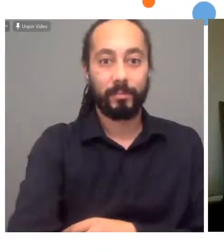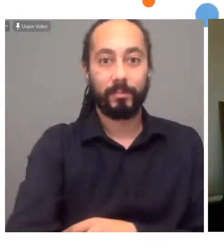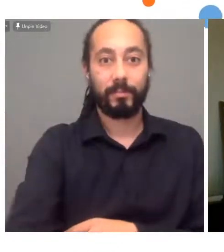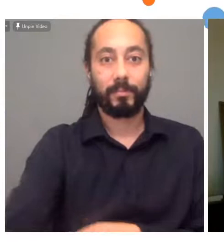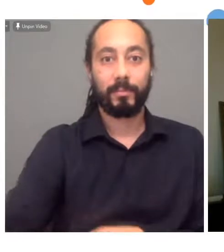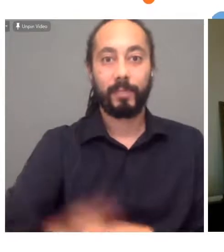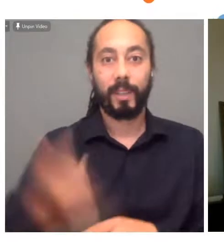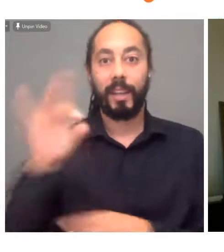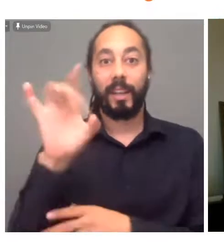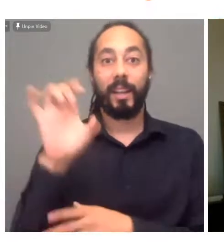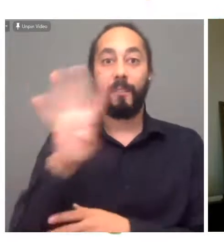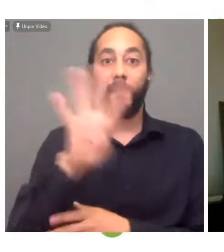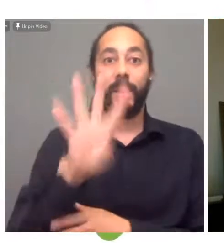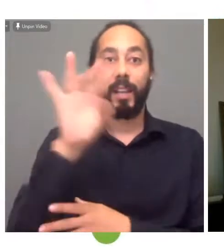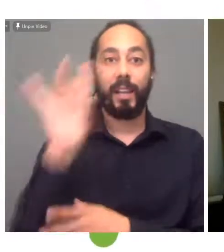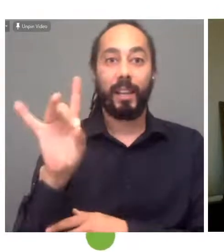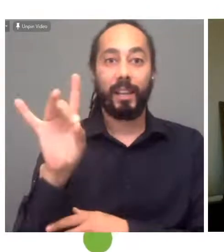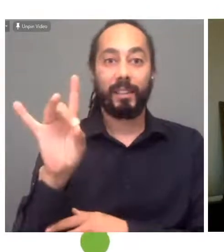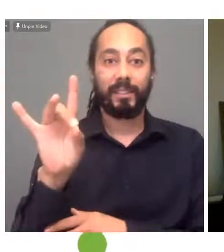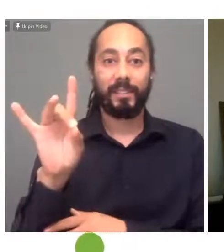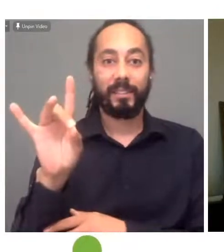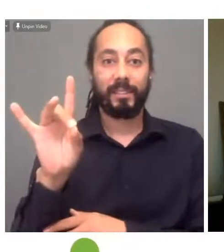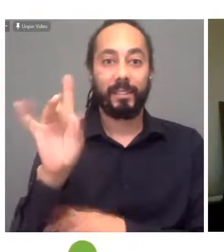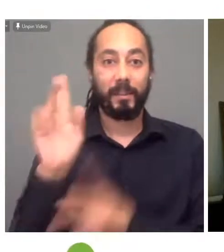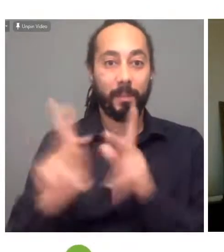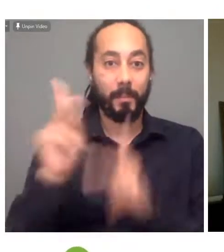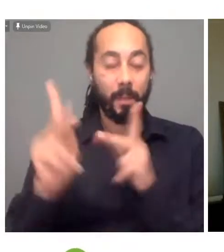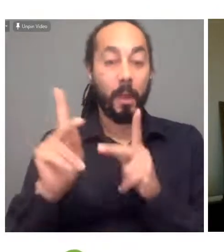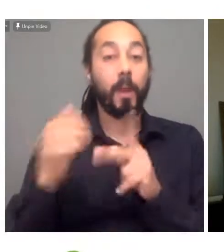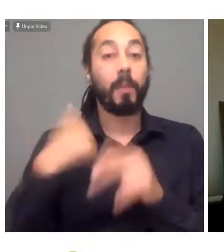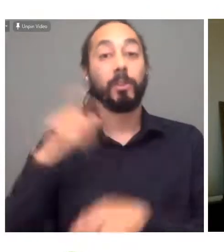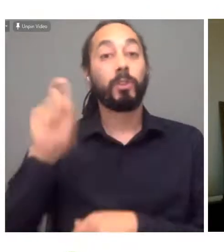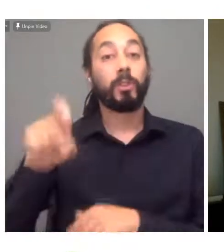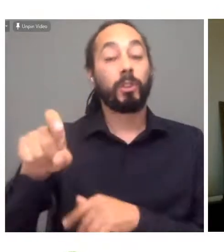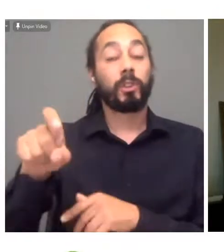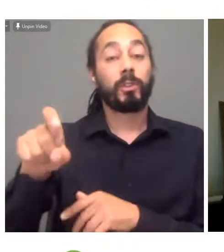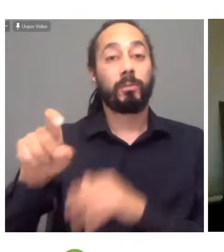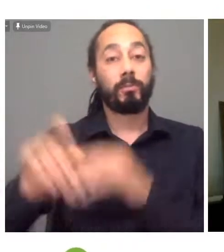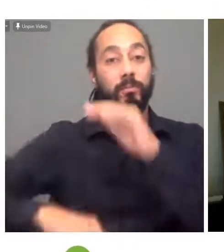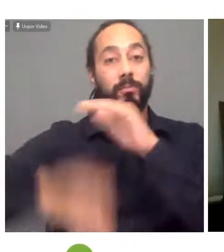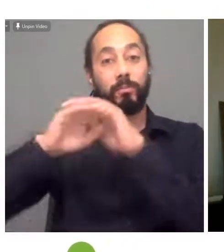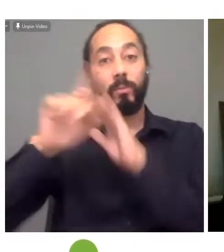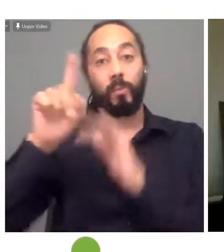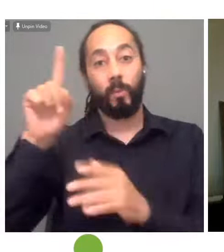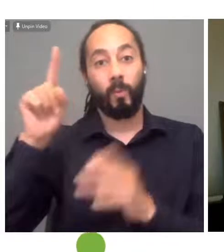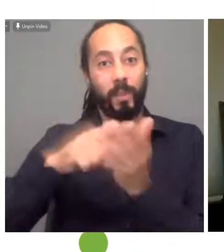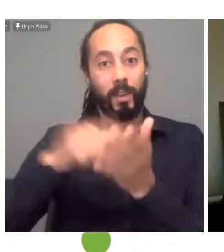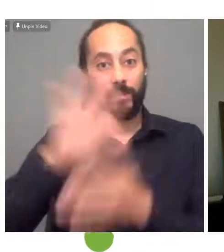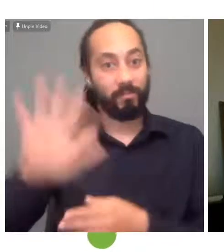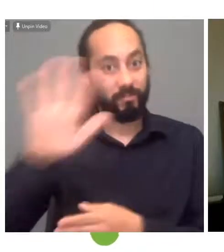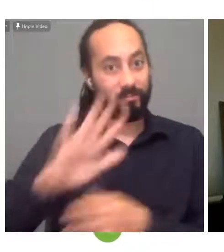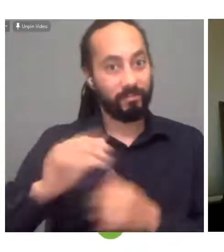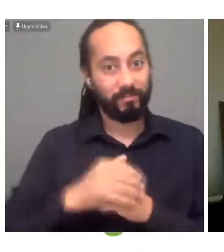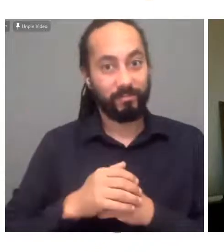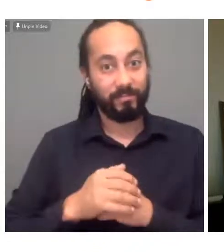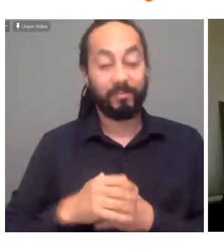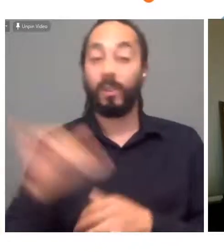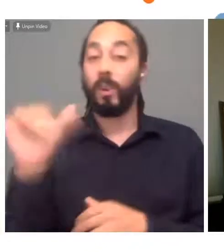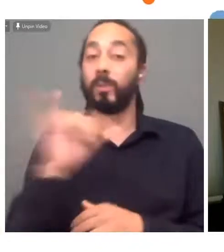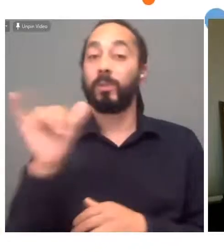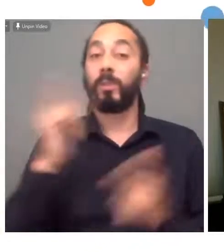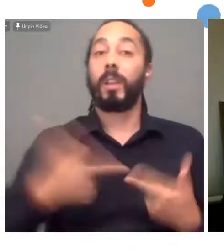848 participants so far, and we expect to reach 1,000. We are also currently live